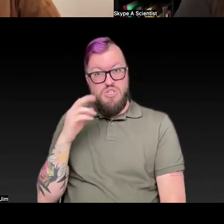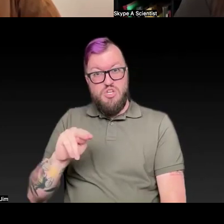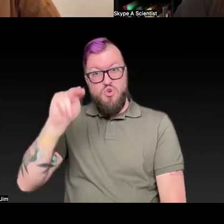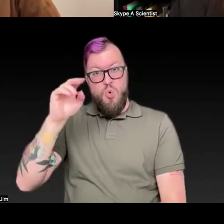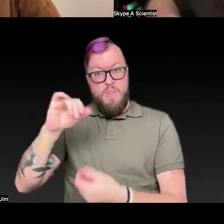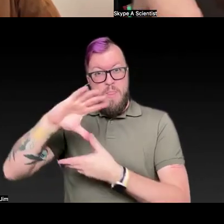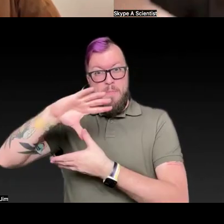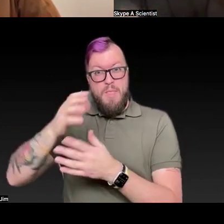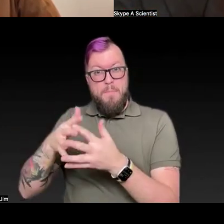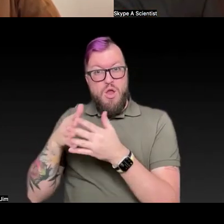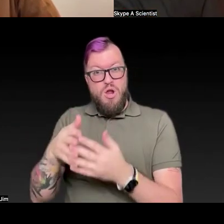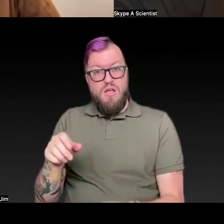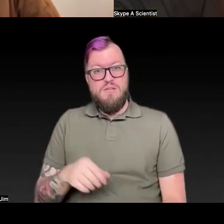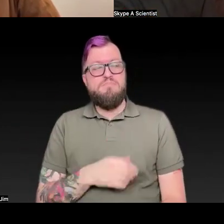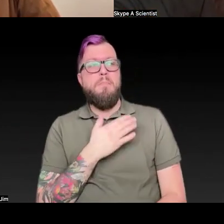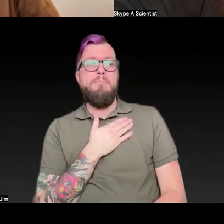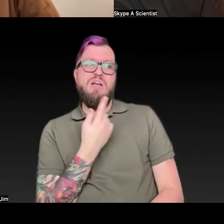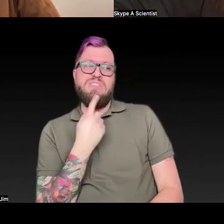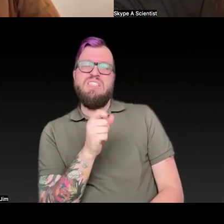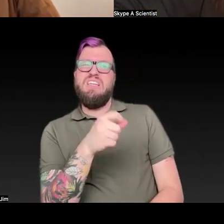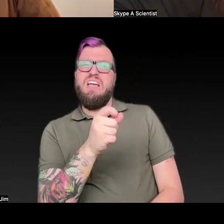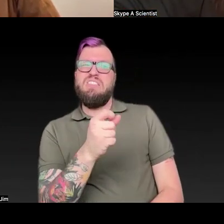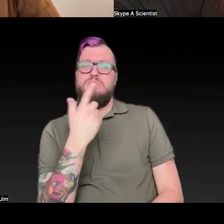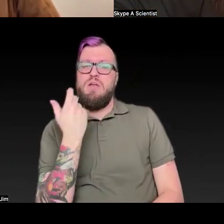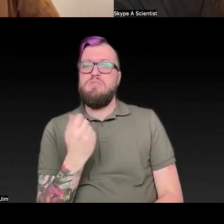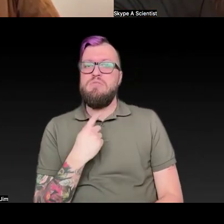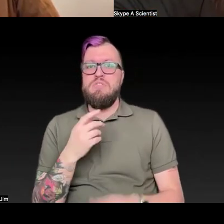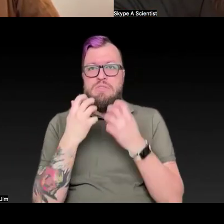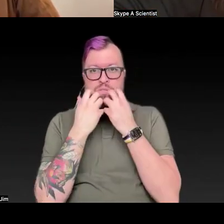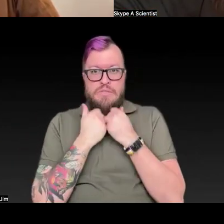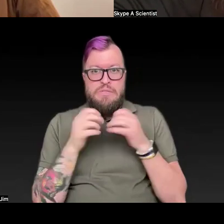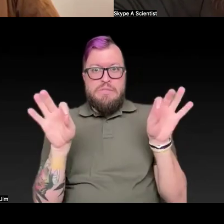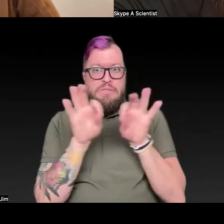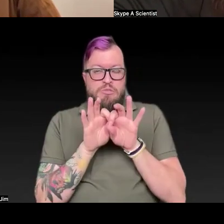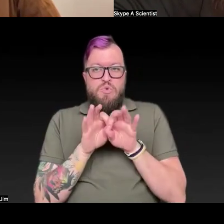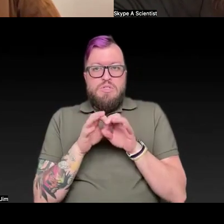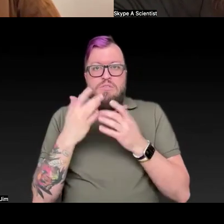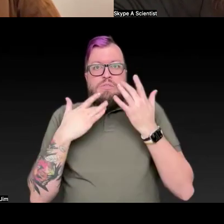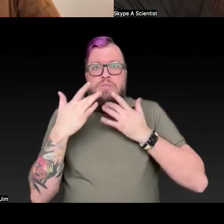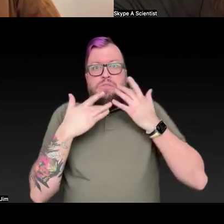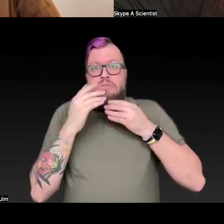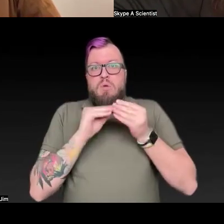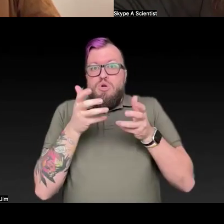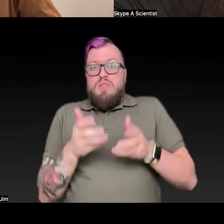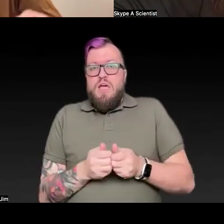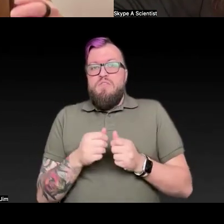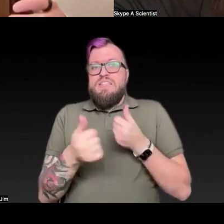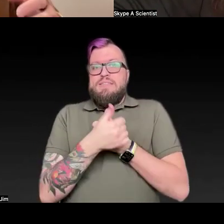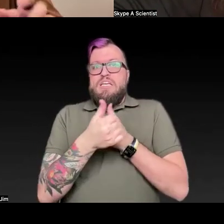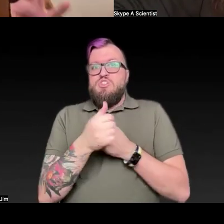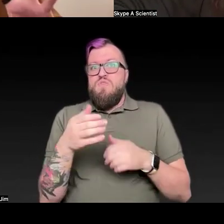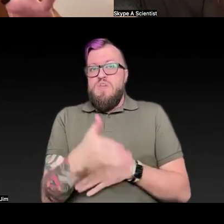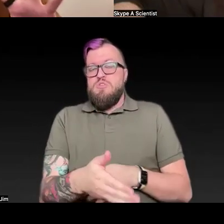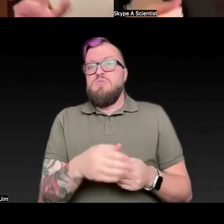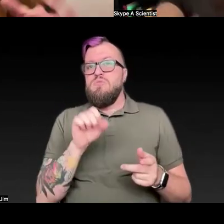So I would say yes. They, like I said, they're a critically endangered fish. There's an argument